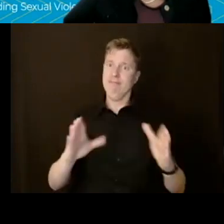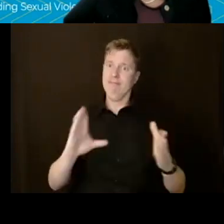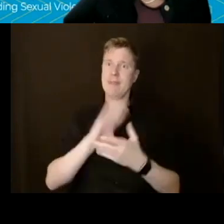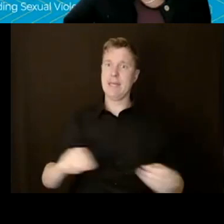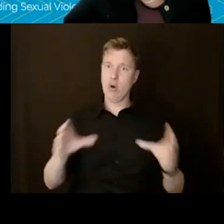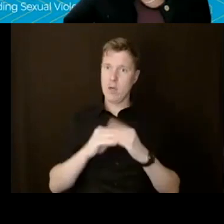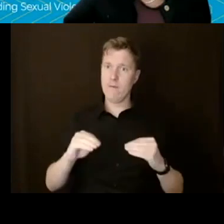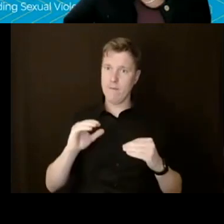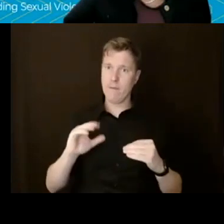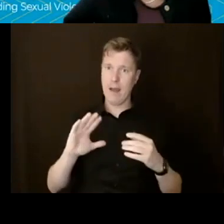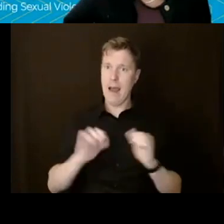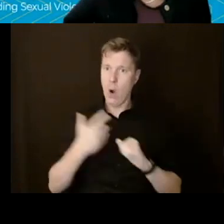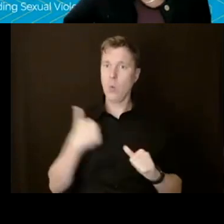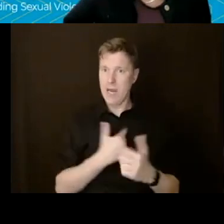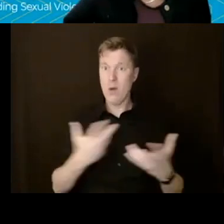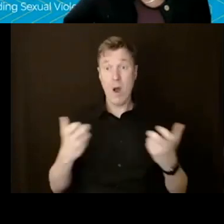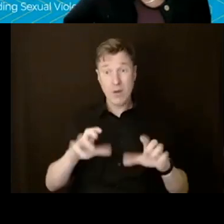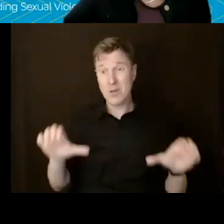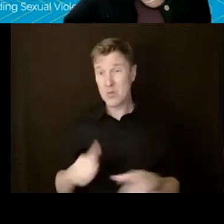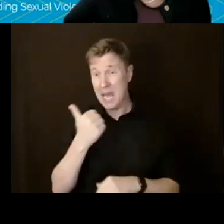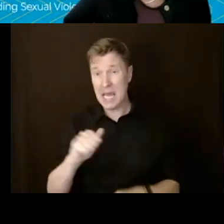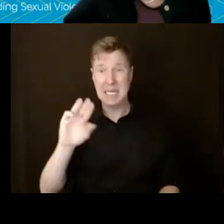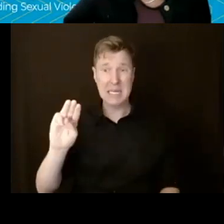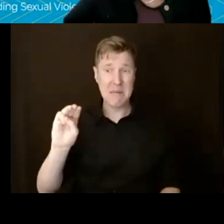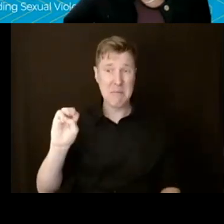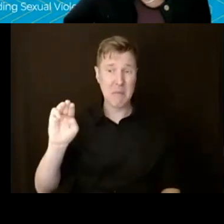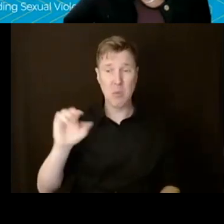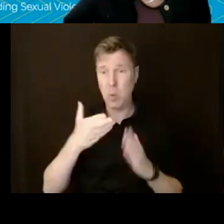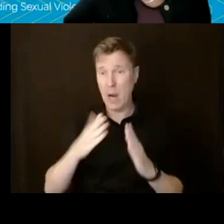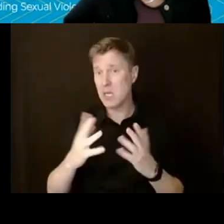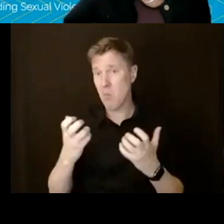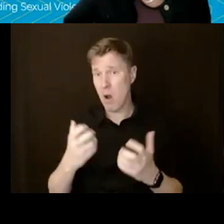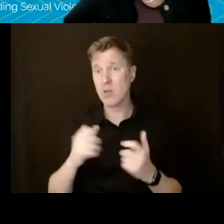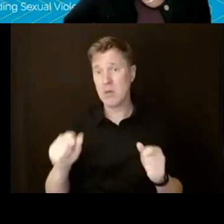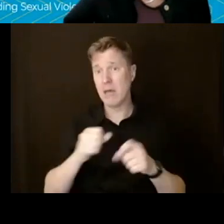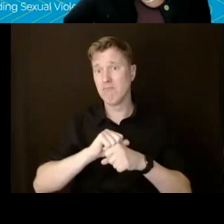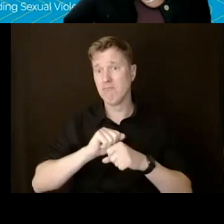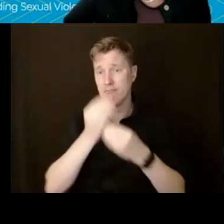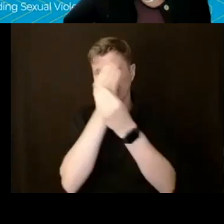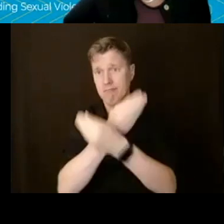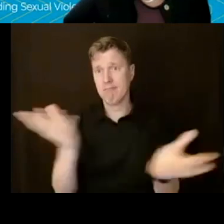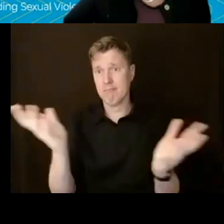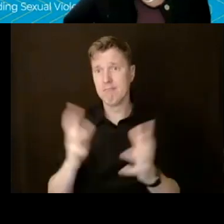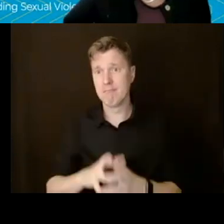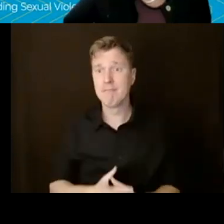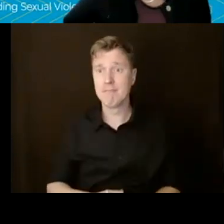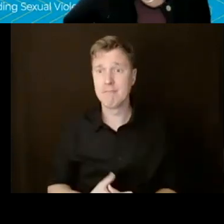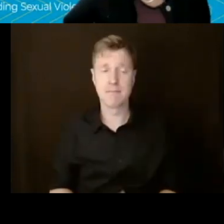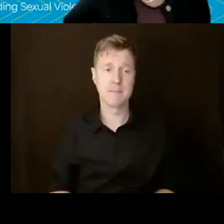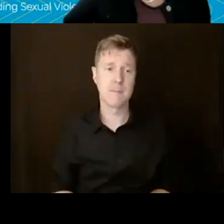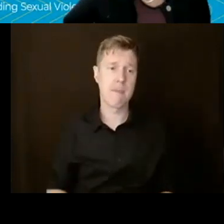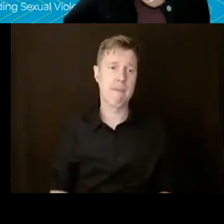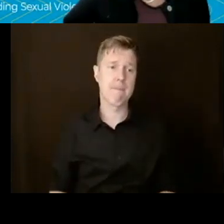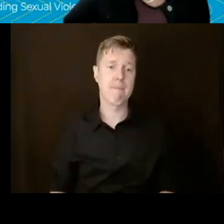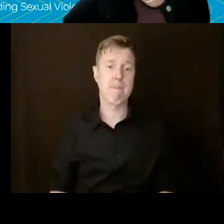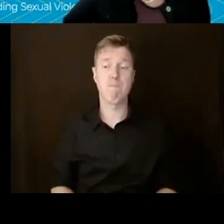probably every medium that you could think of. You can have that play out. Awesome. Well, I